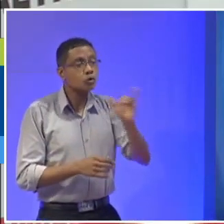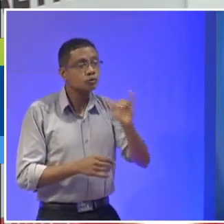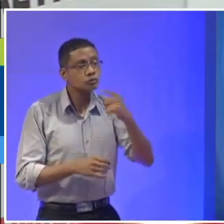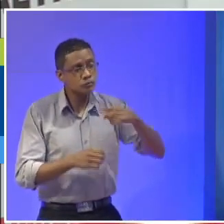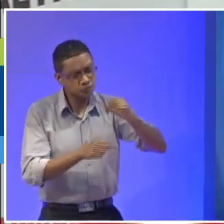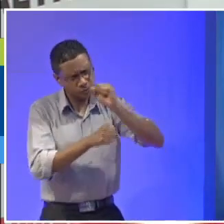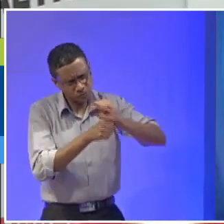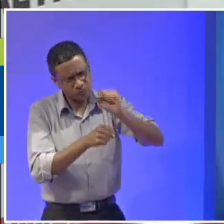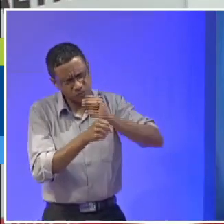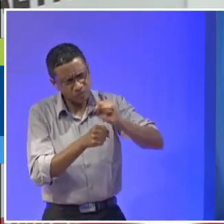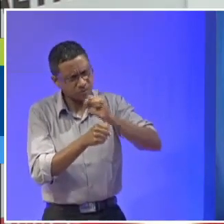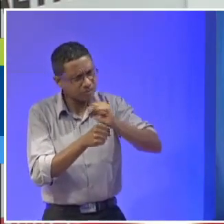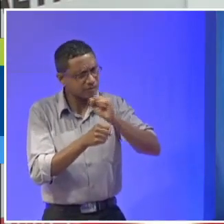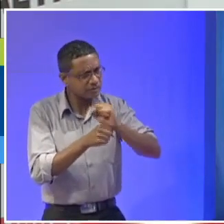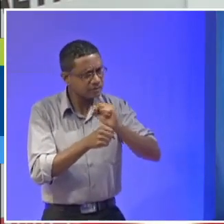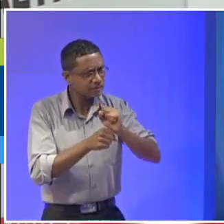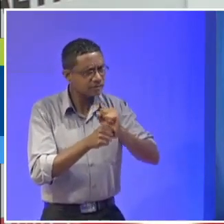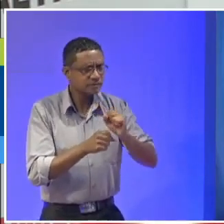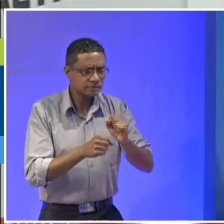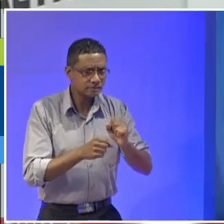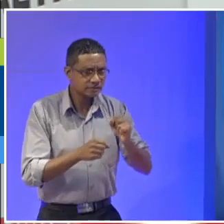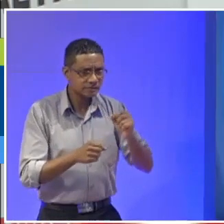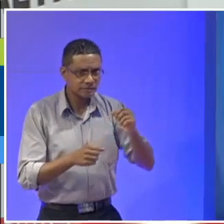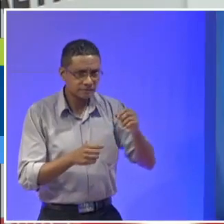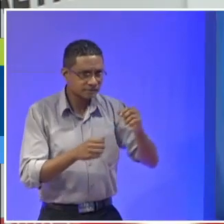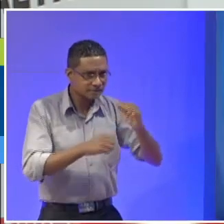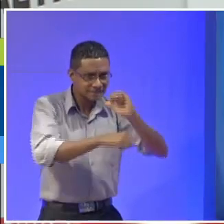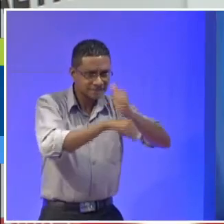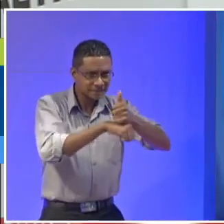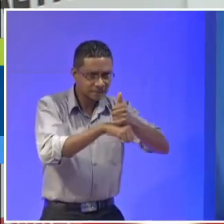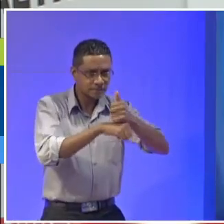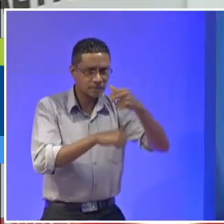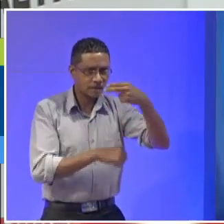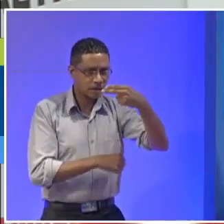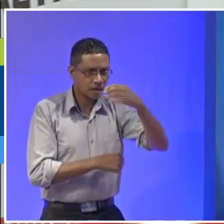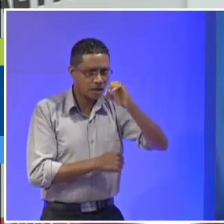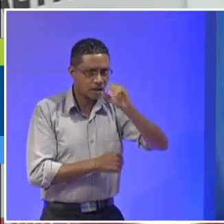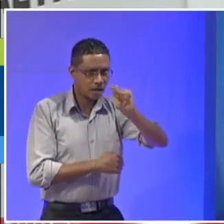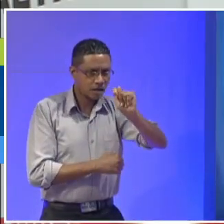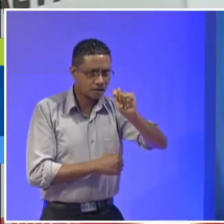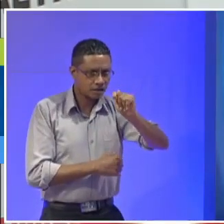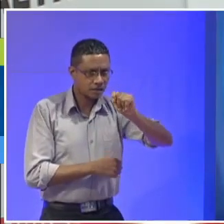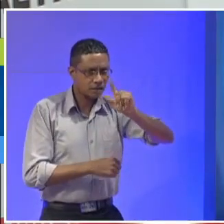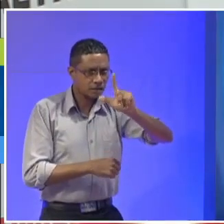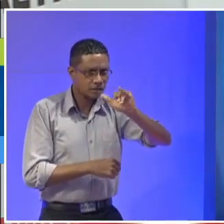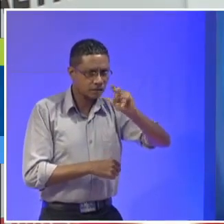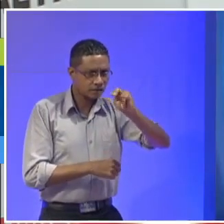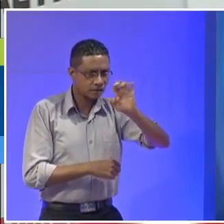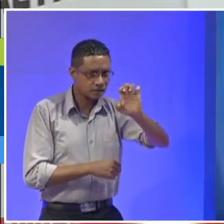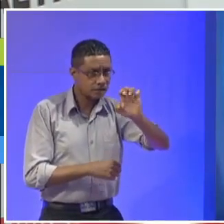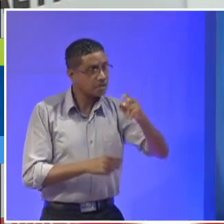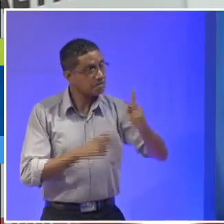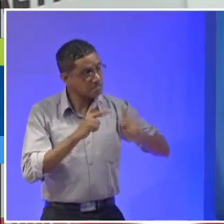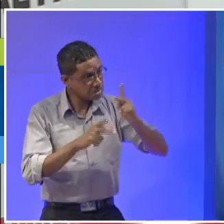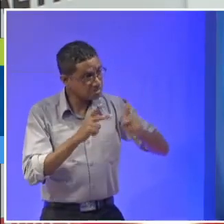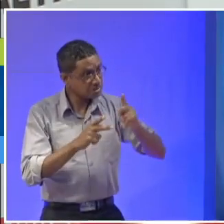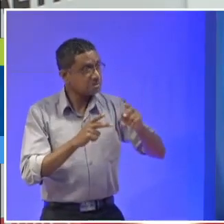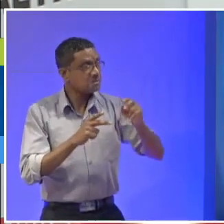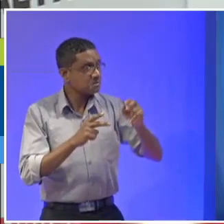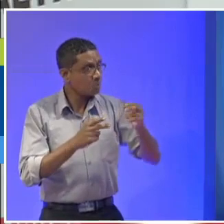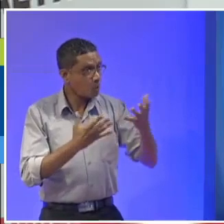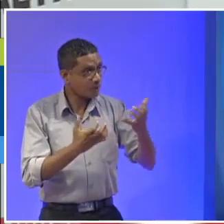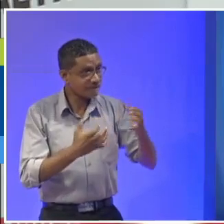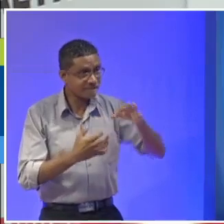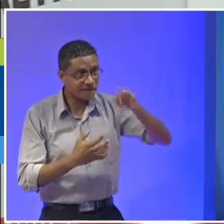the DPS at the ministry to get our hotline working as well, so people can call in through the hotline if you're looking for those kinds of results as